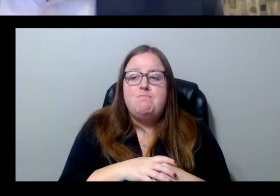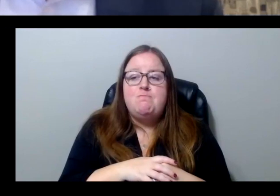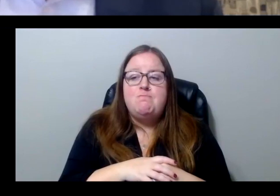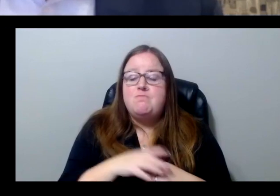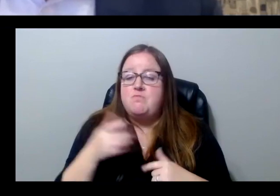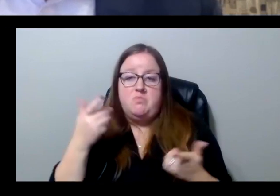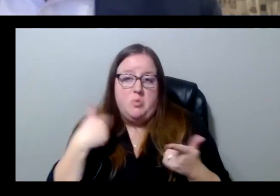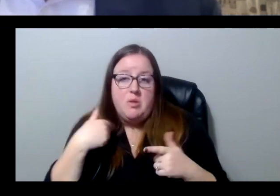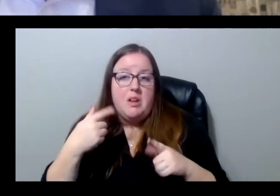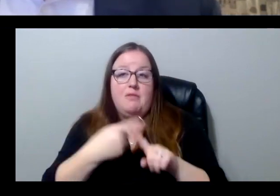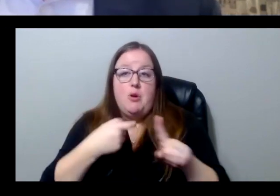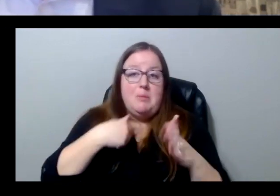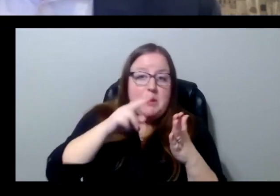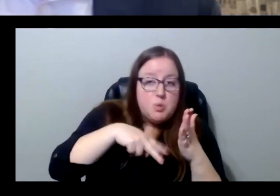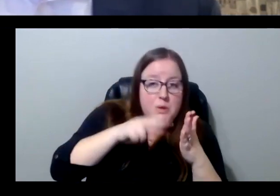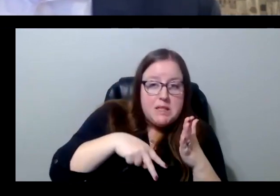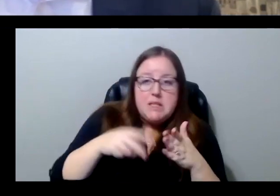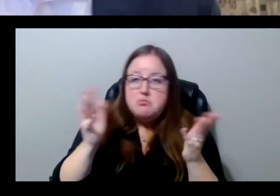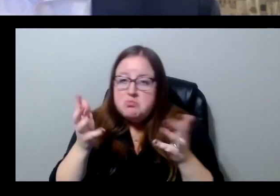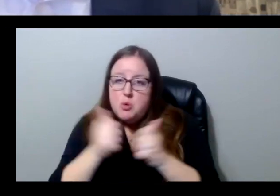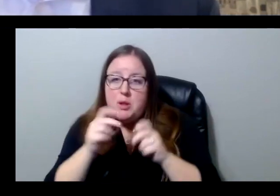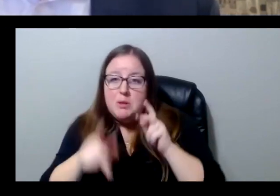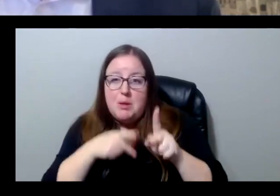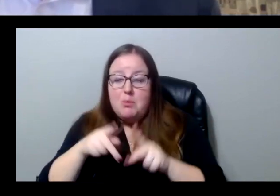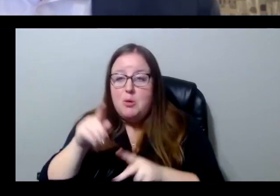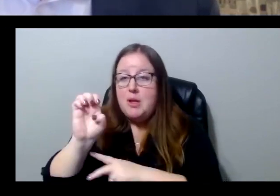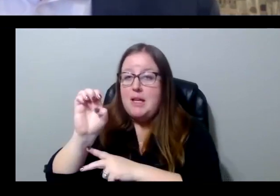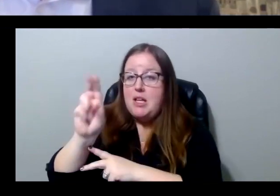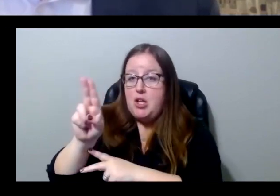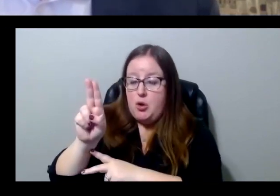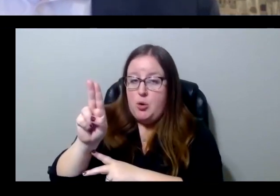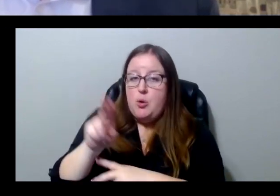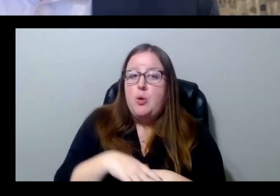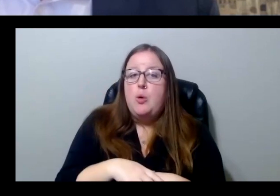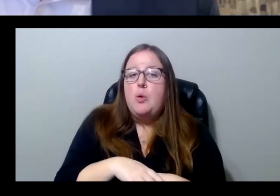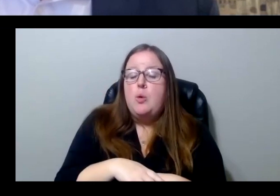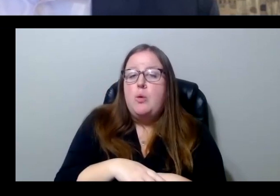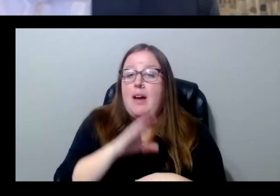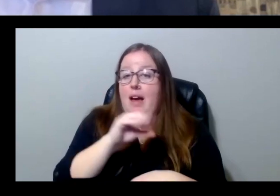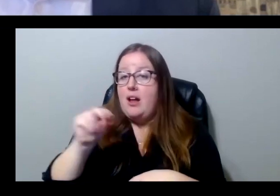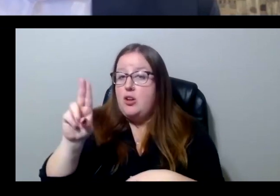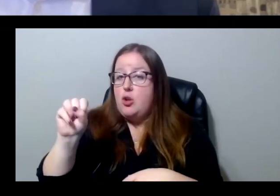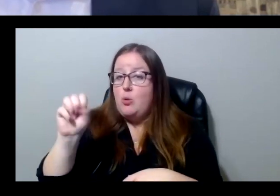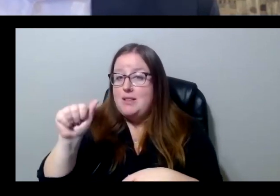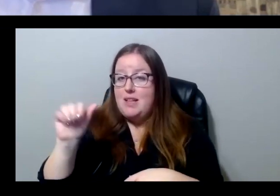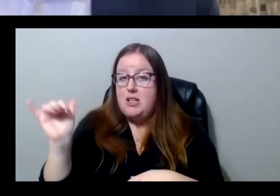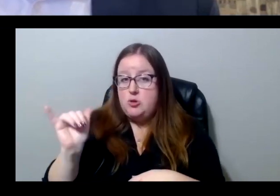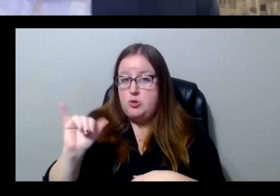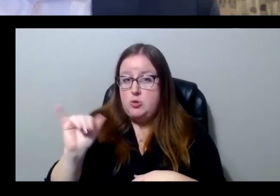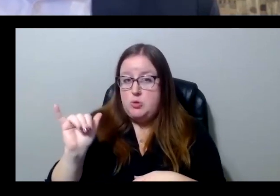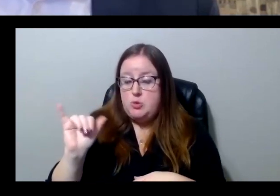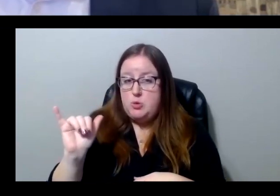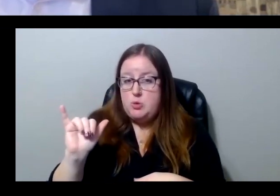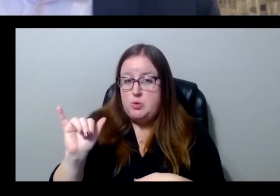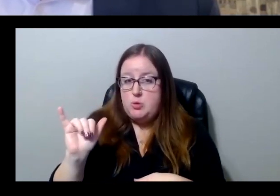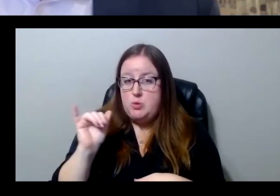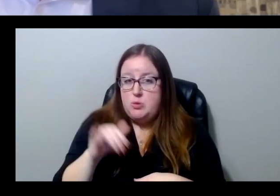really happy with the way you have presented it? I hope if you haven't read the book, and I know you